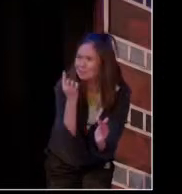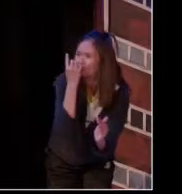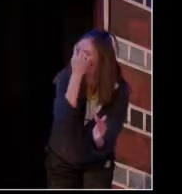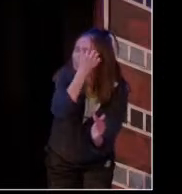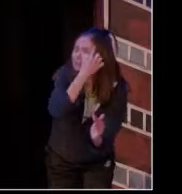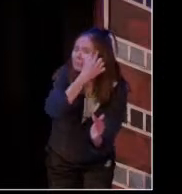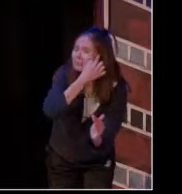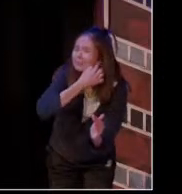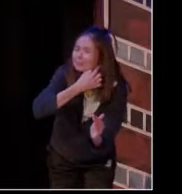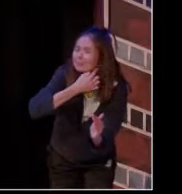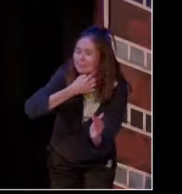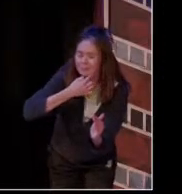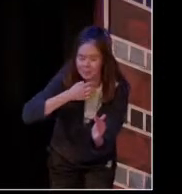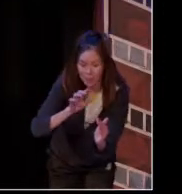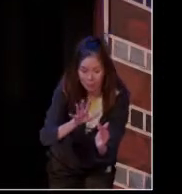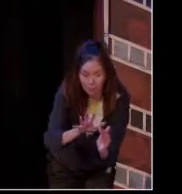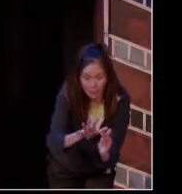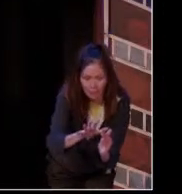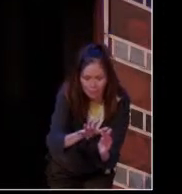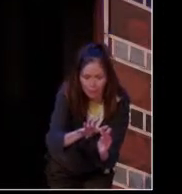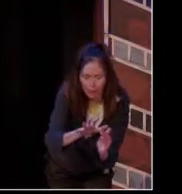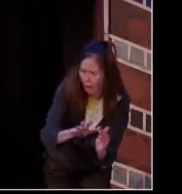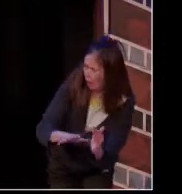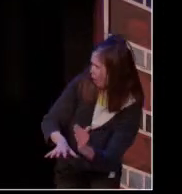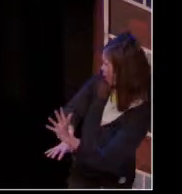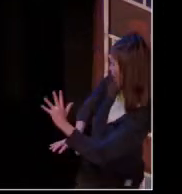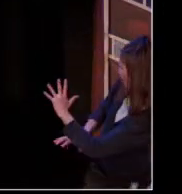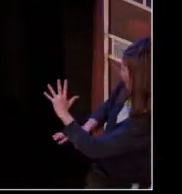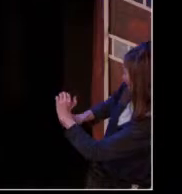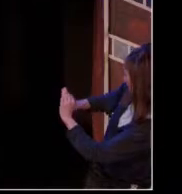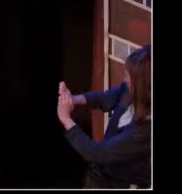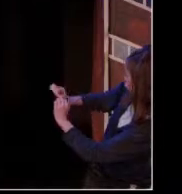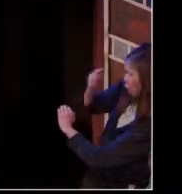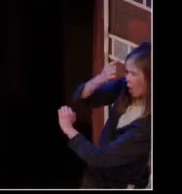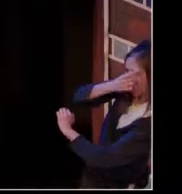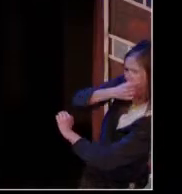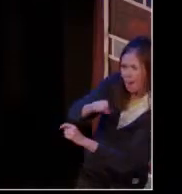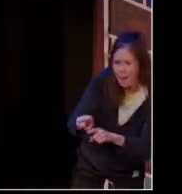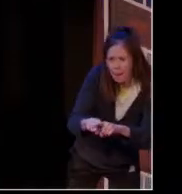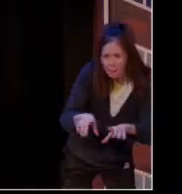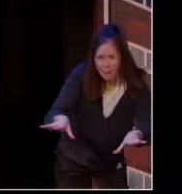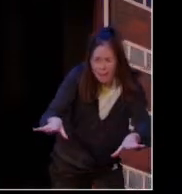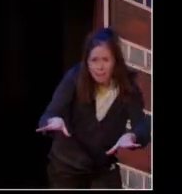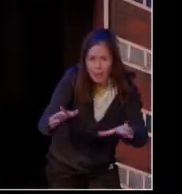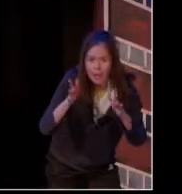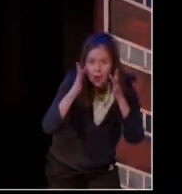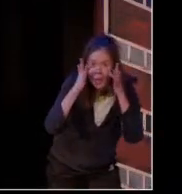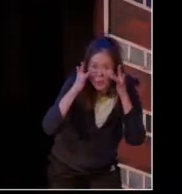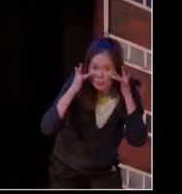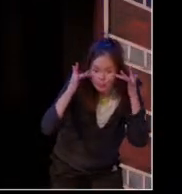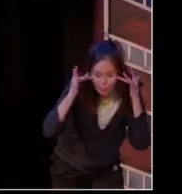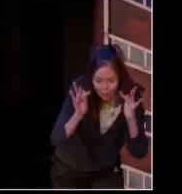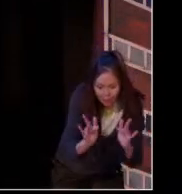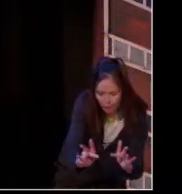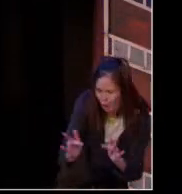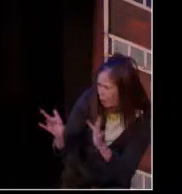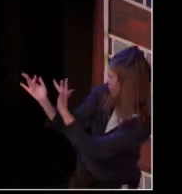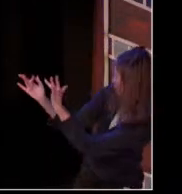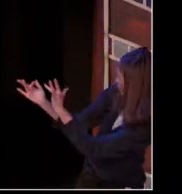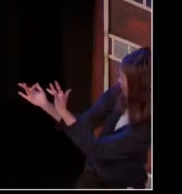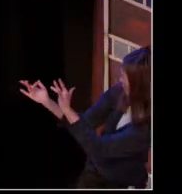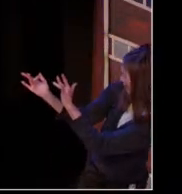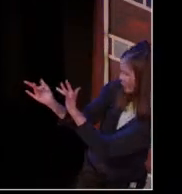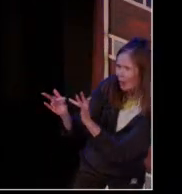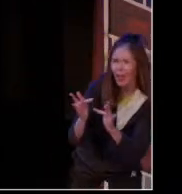the father. Eyes, nose, lip, the angle of the forehead, the frown,